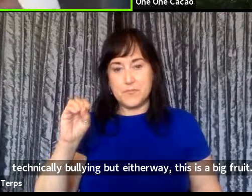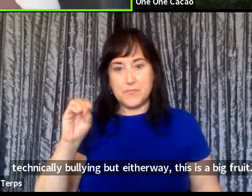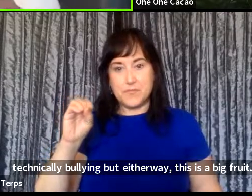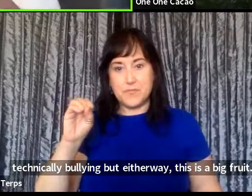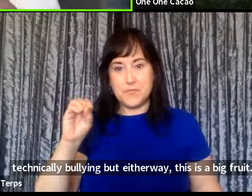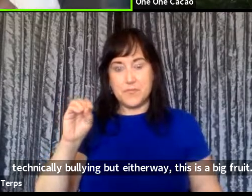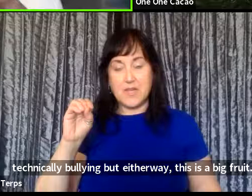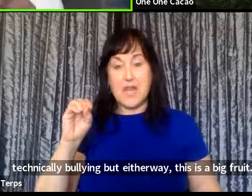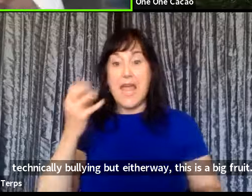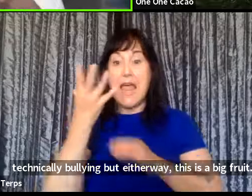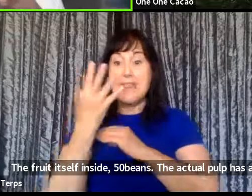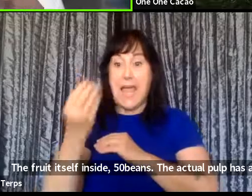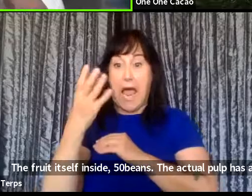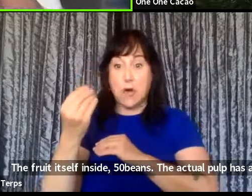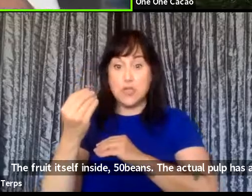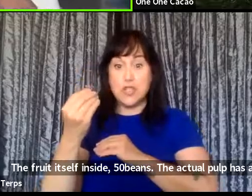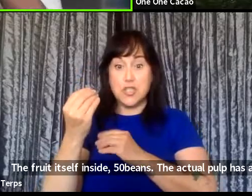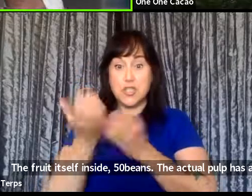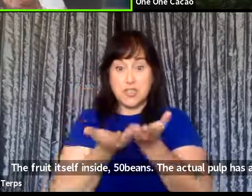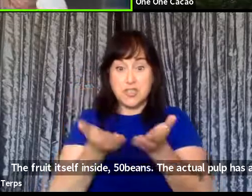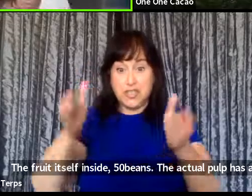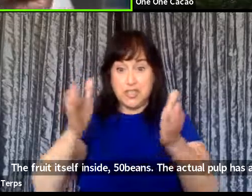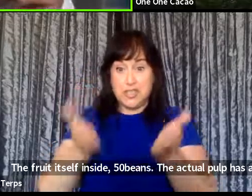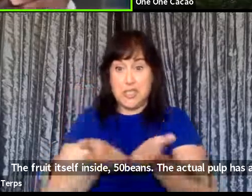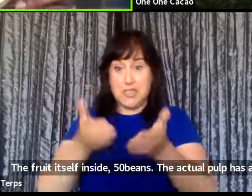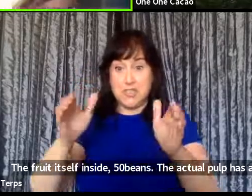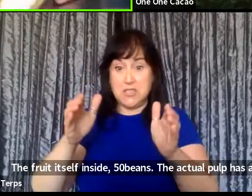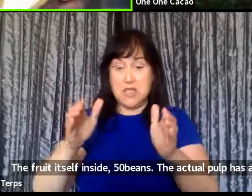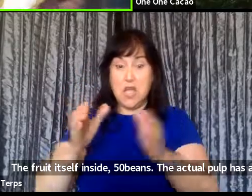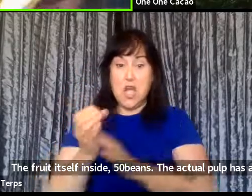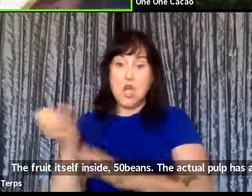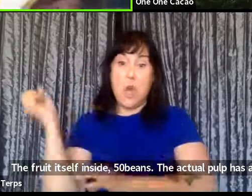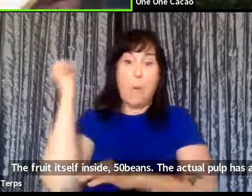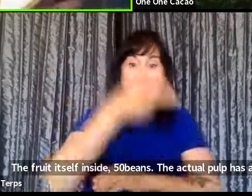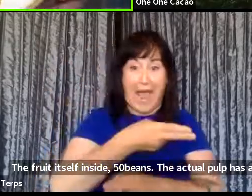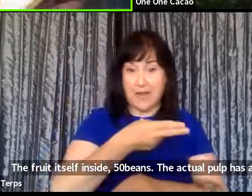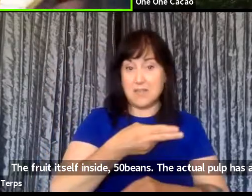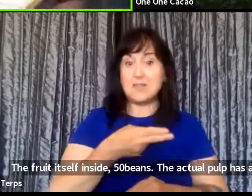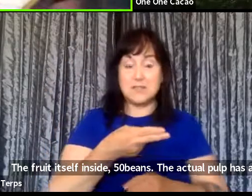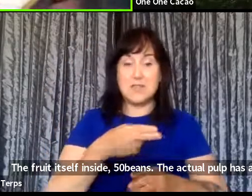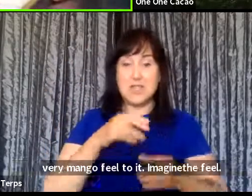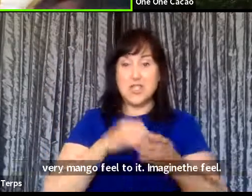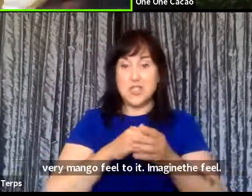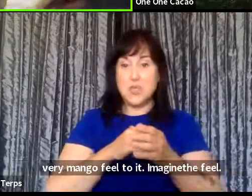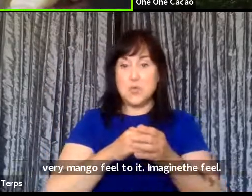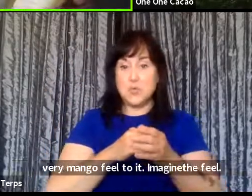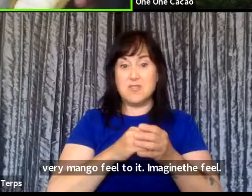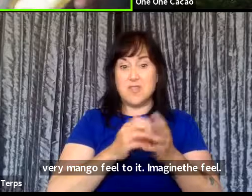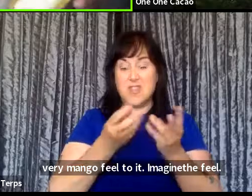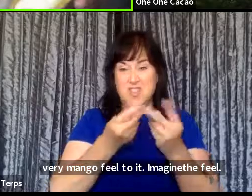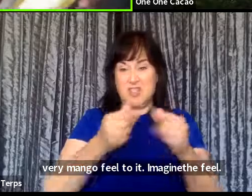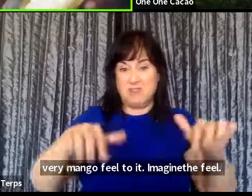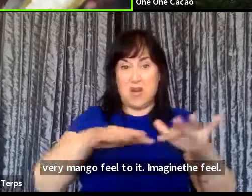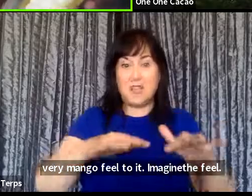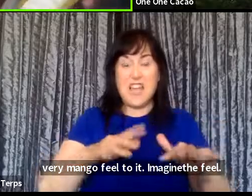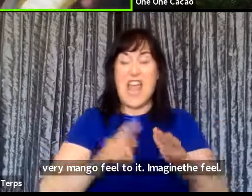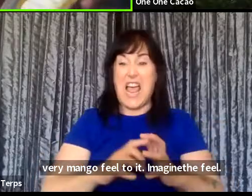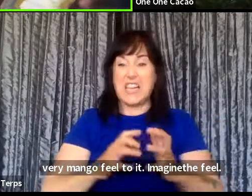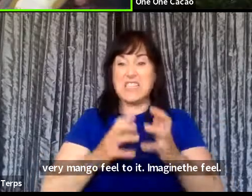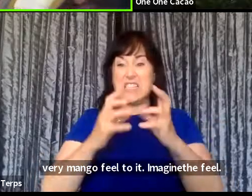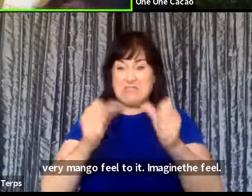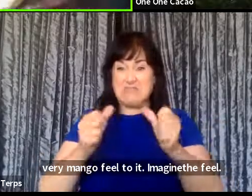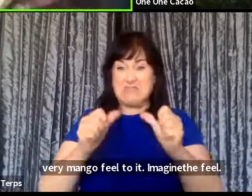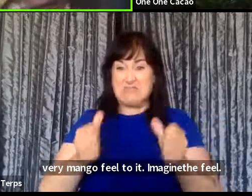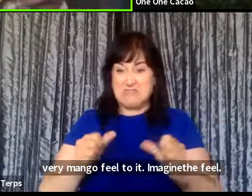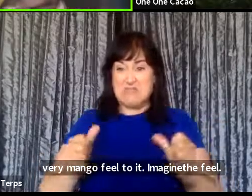The outer skins are gonna go back into the field. We'll put this back into the farm. As it rots and breaks down, it's gonna